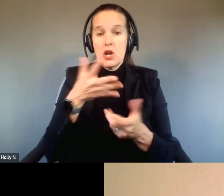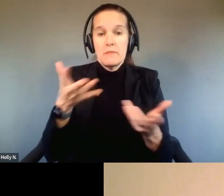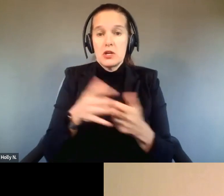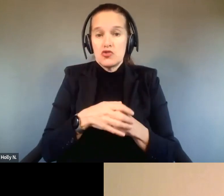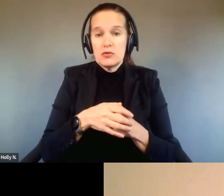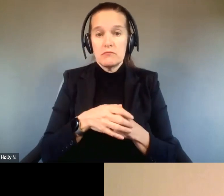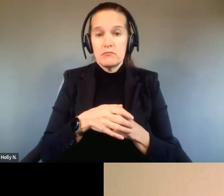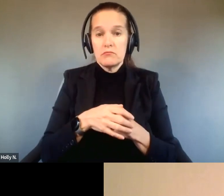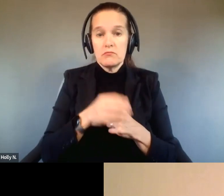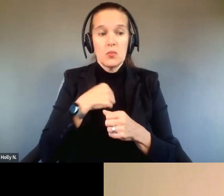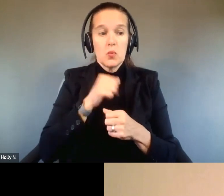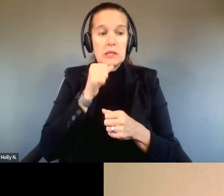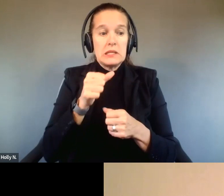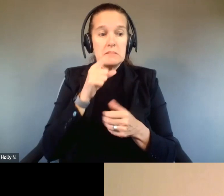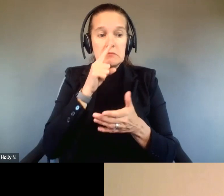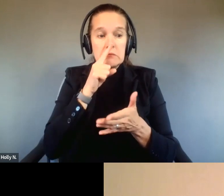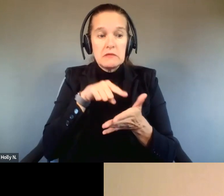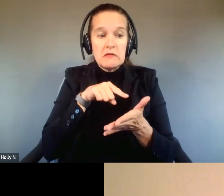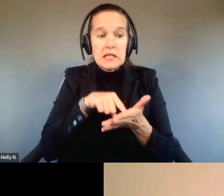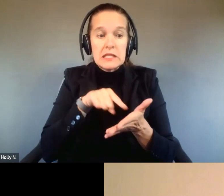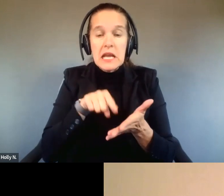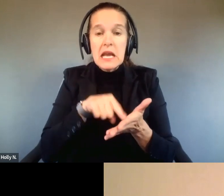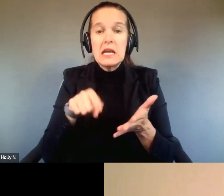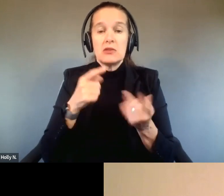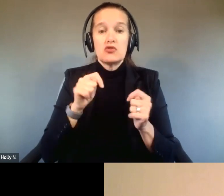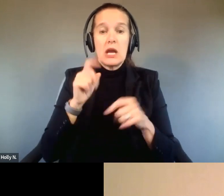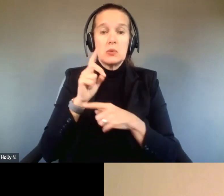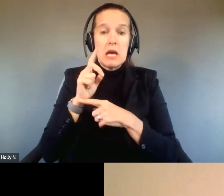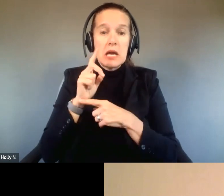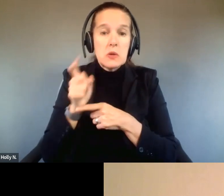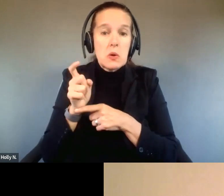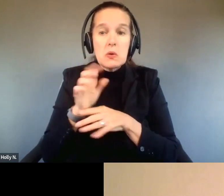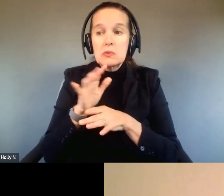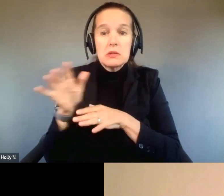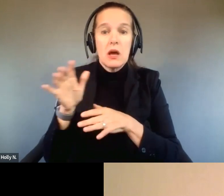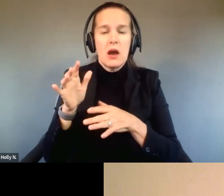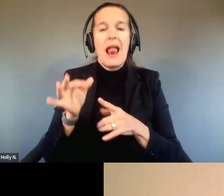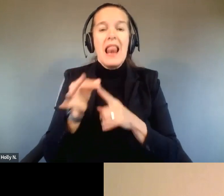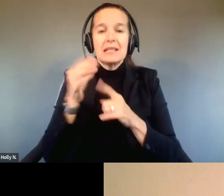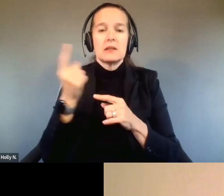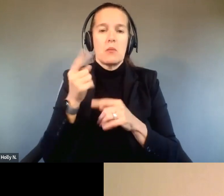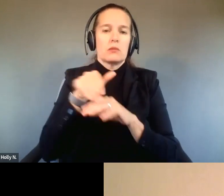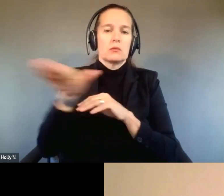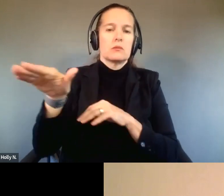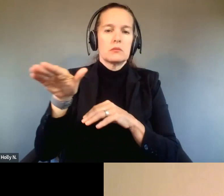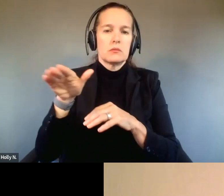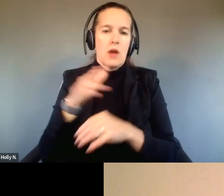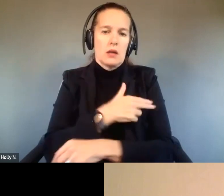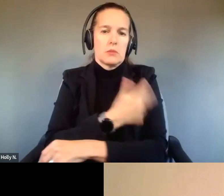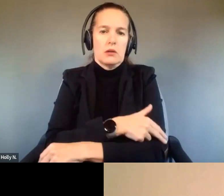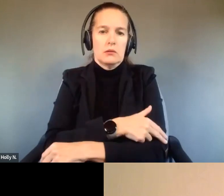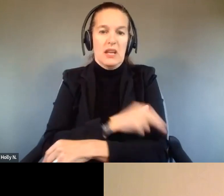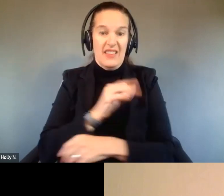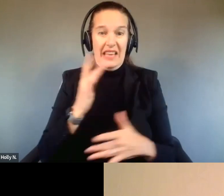didn't investigate or try to diagnose so much unless somebody was in the hospital or was so ill that they needed